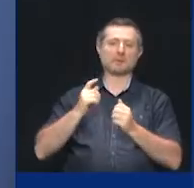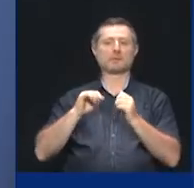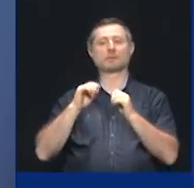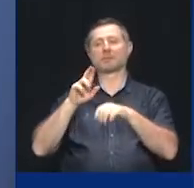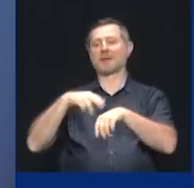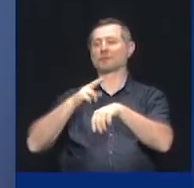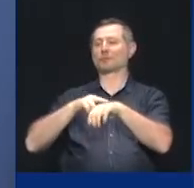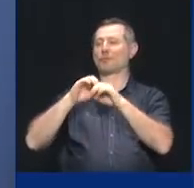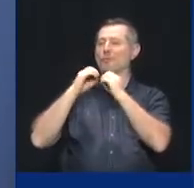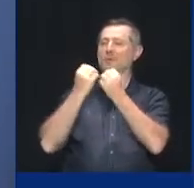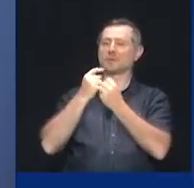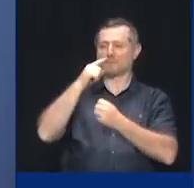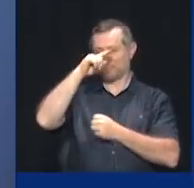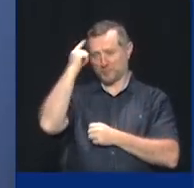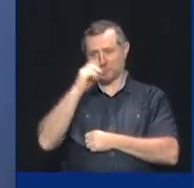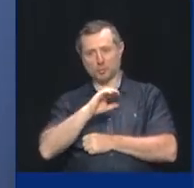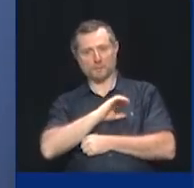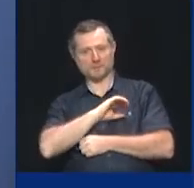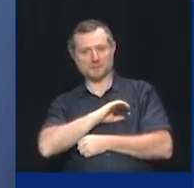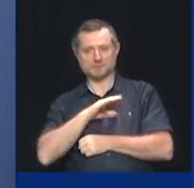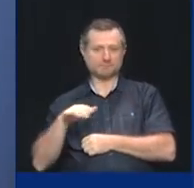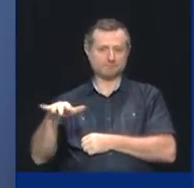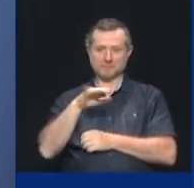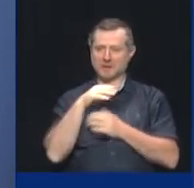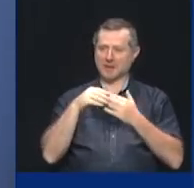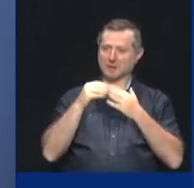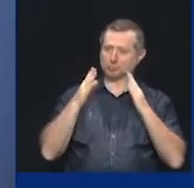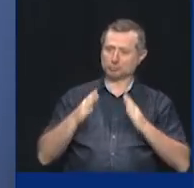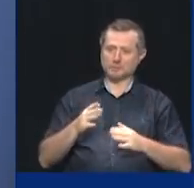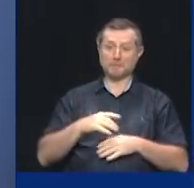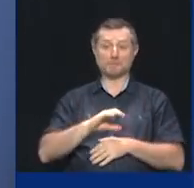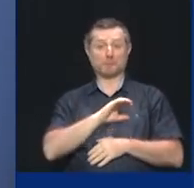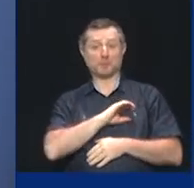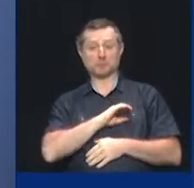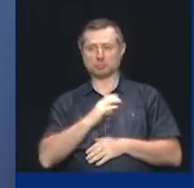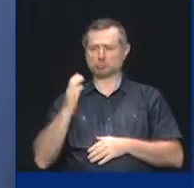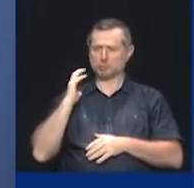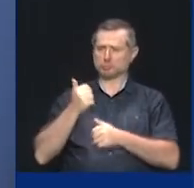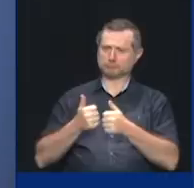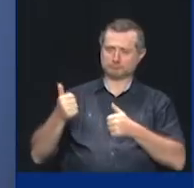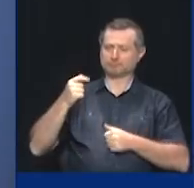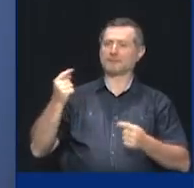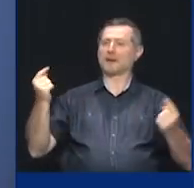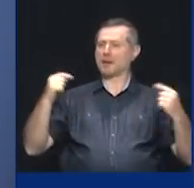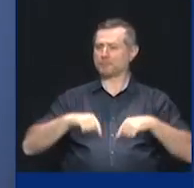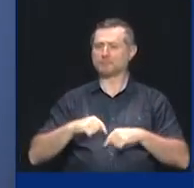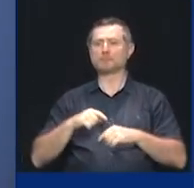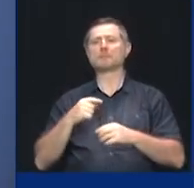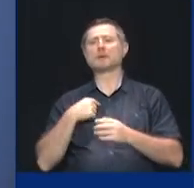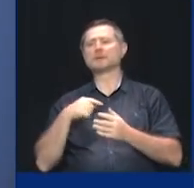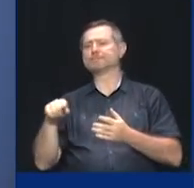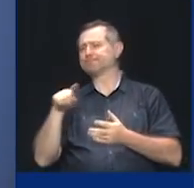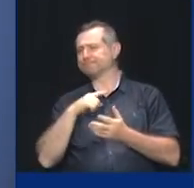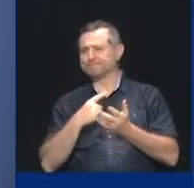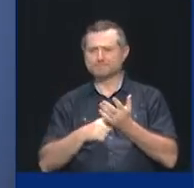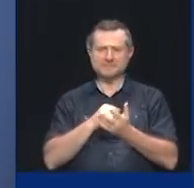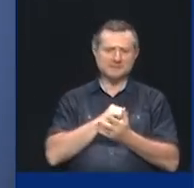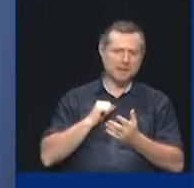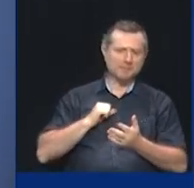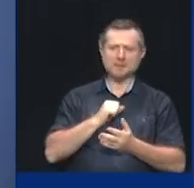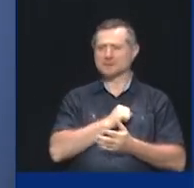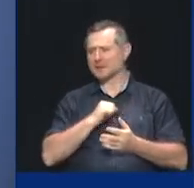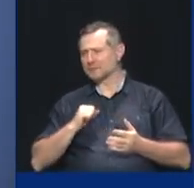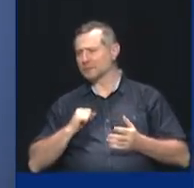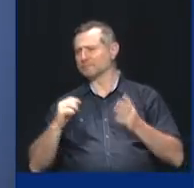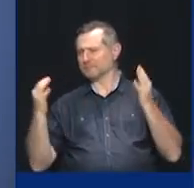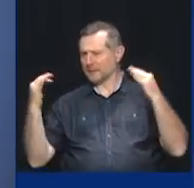brought leaders from all across the country, including police chiefs, community leaders, elected officials, and advocates to talk about how to create public safety